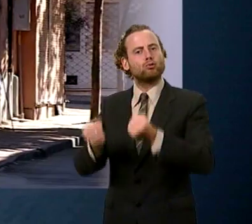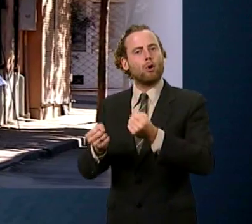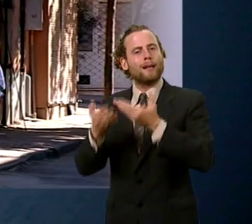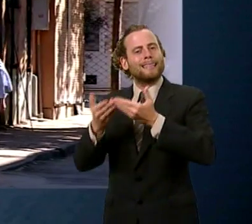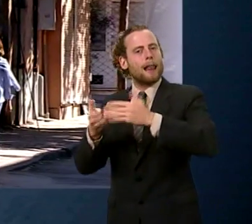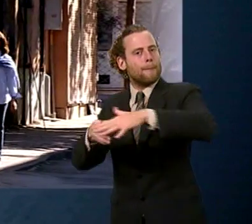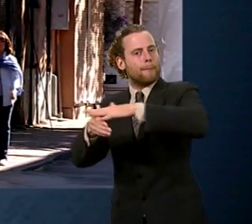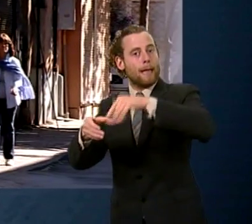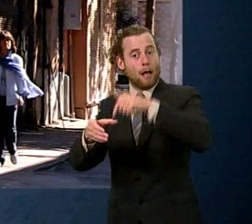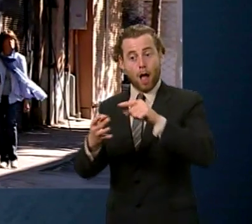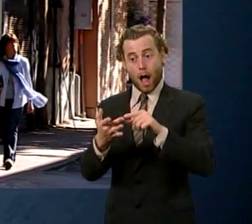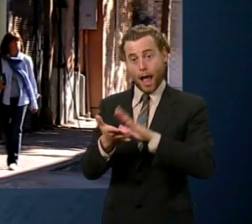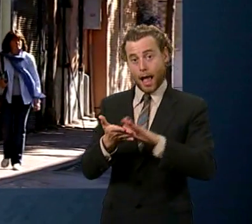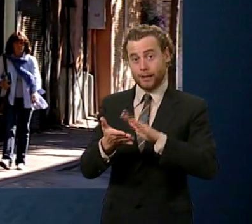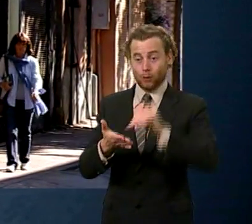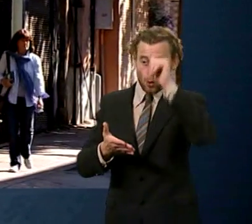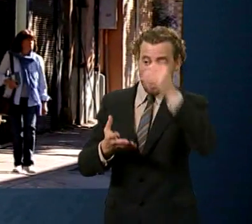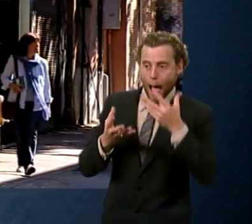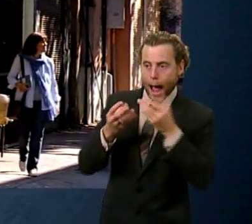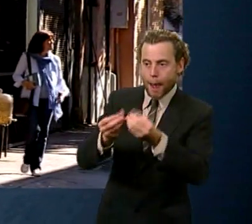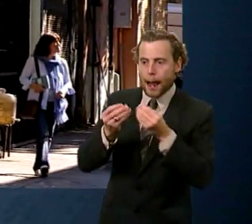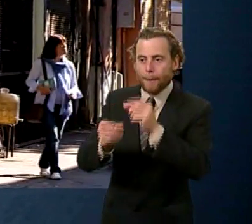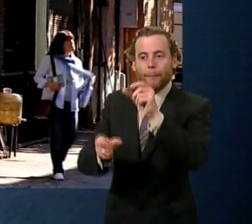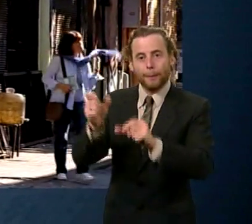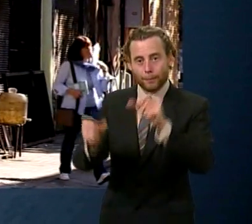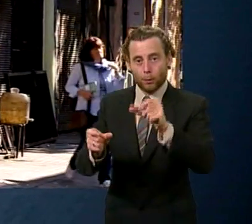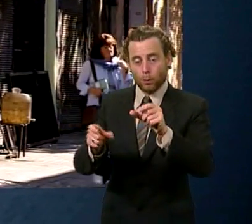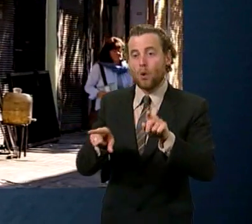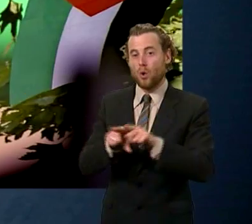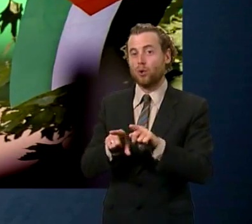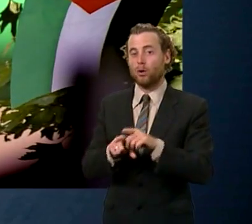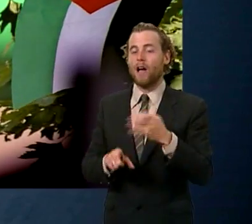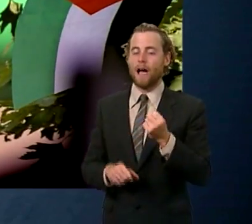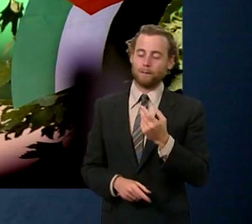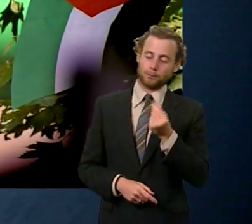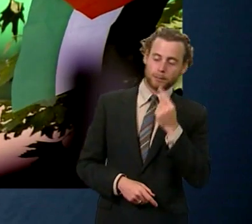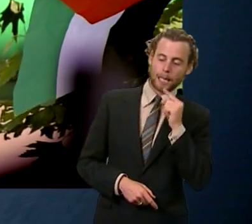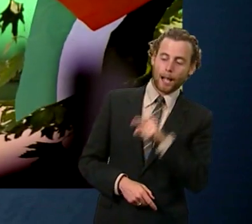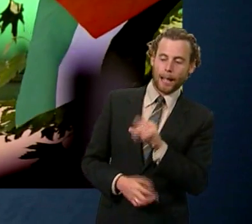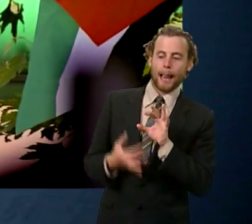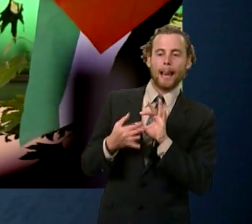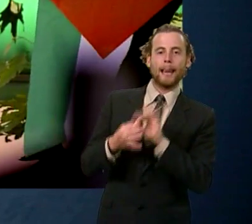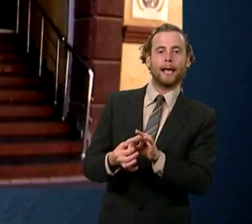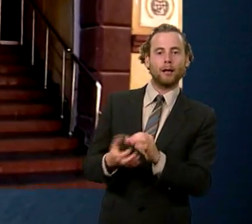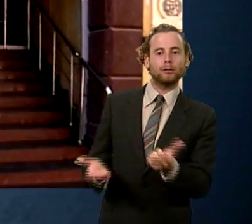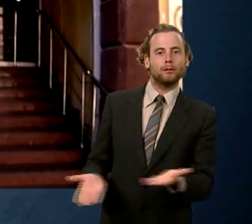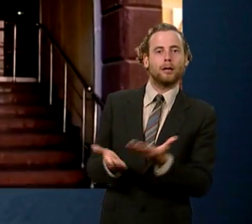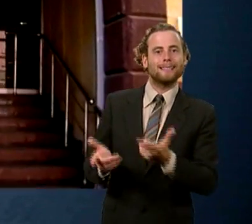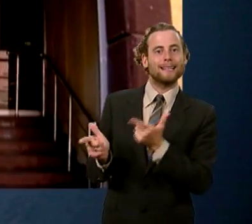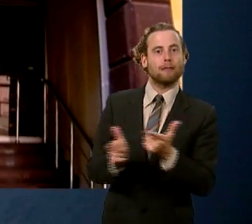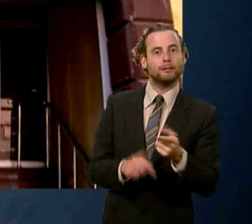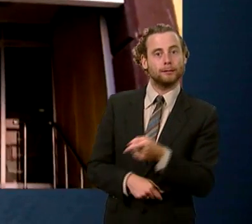IHH isn't just known for their humanitarian work. Western authorities have accused them of having links to terrorist